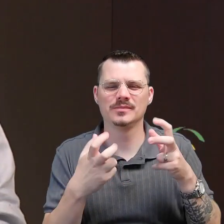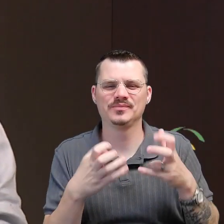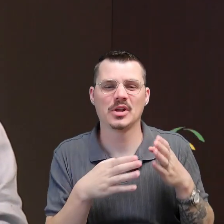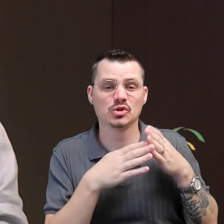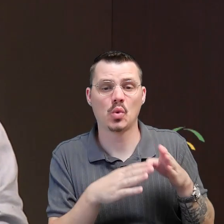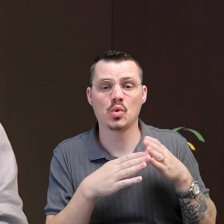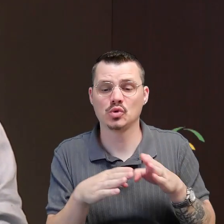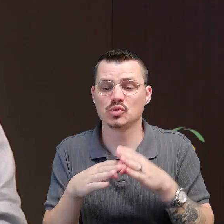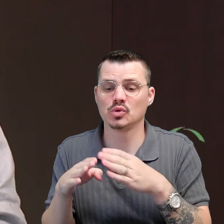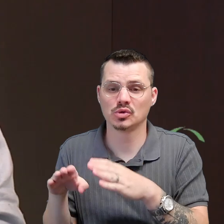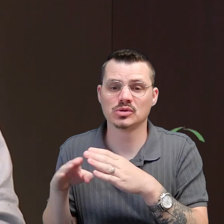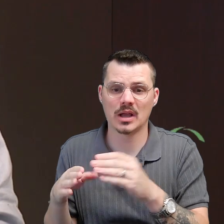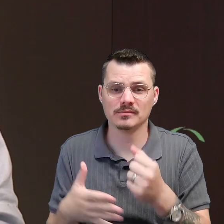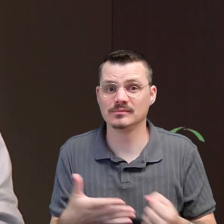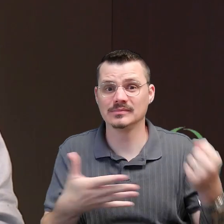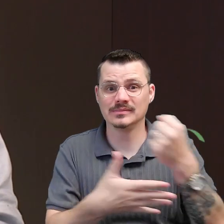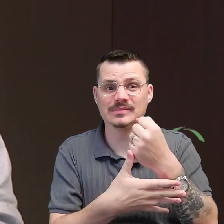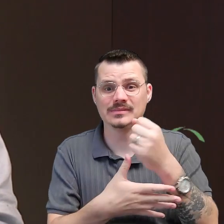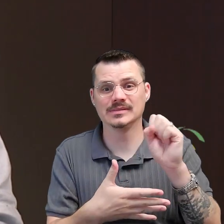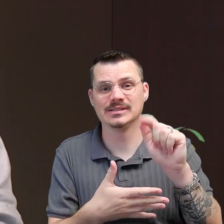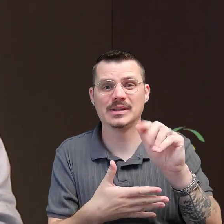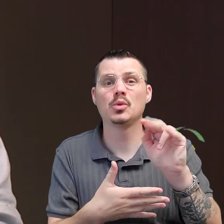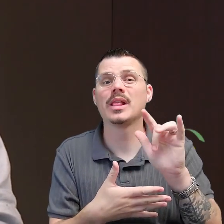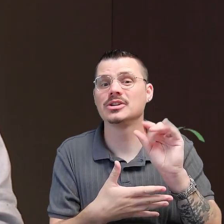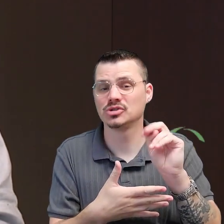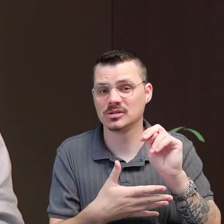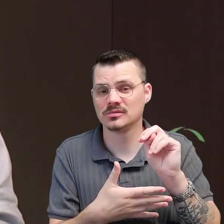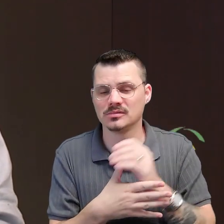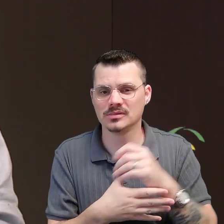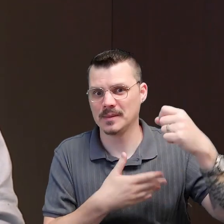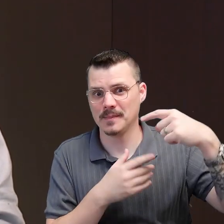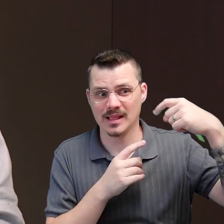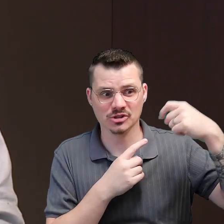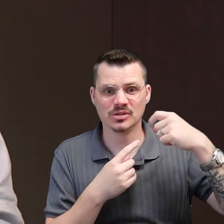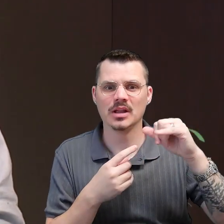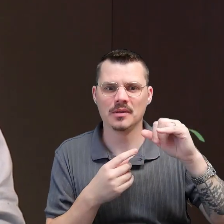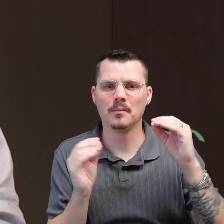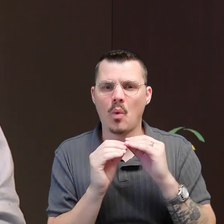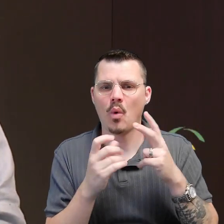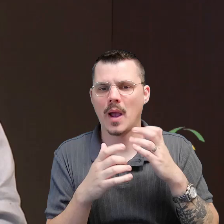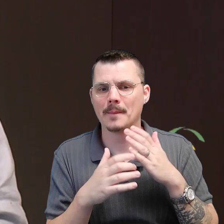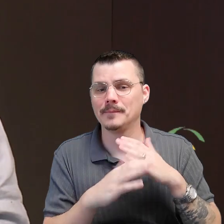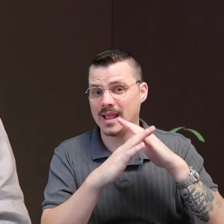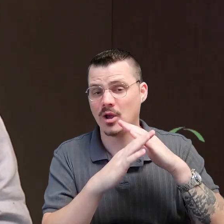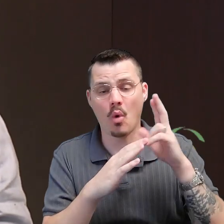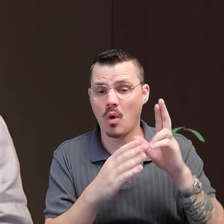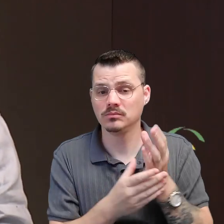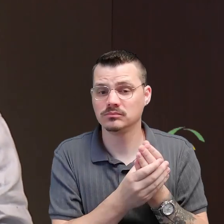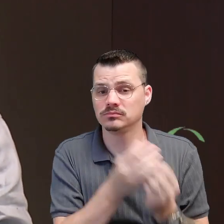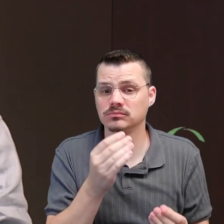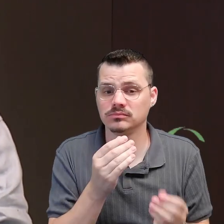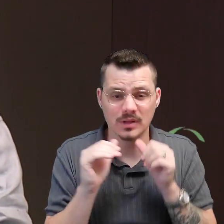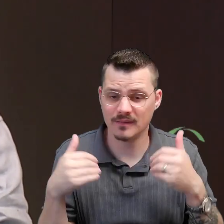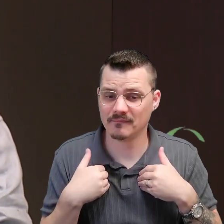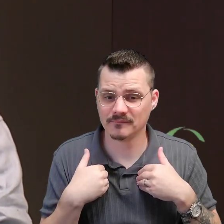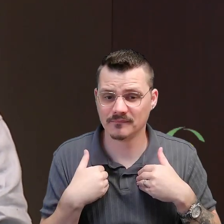sort and prioritize stimuli is impaired or completely